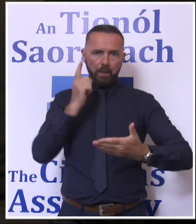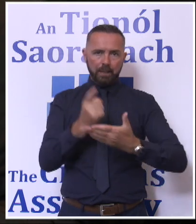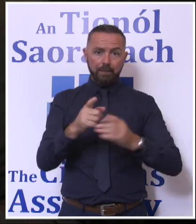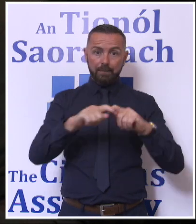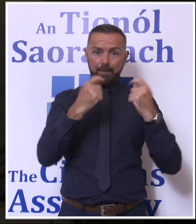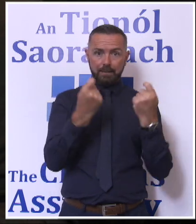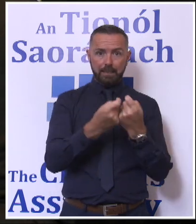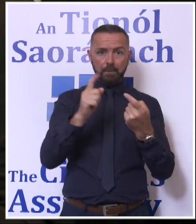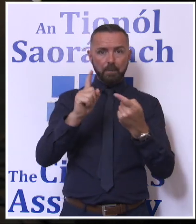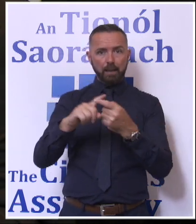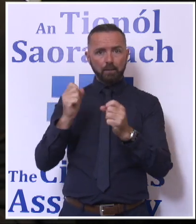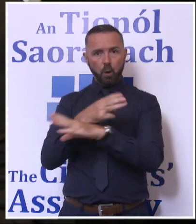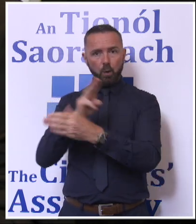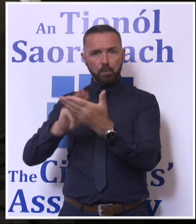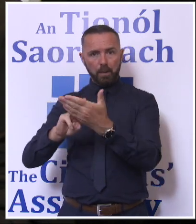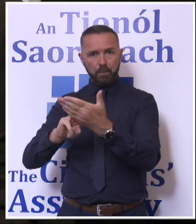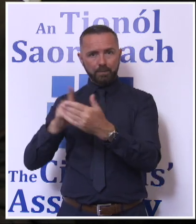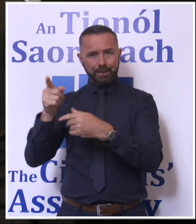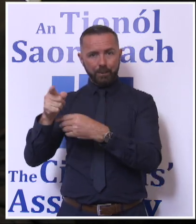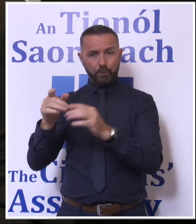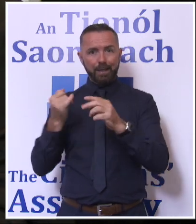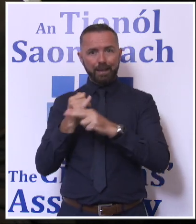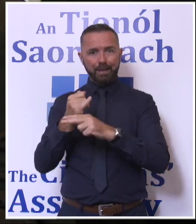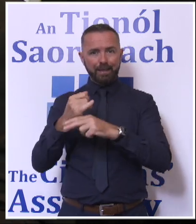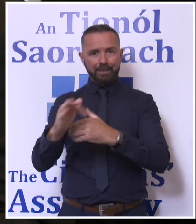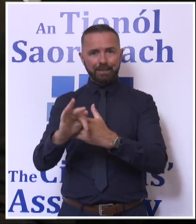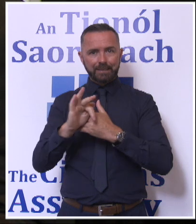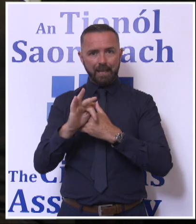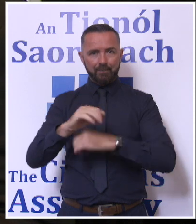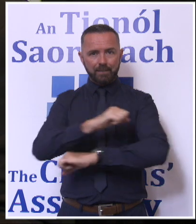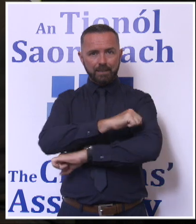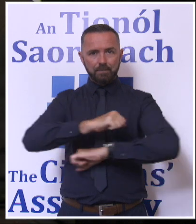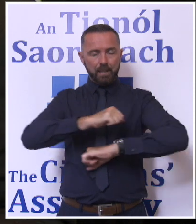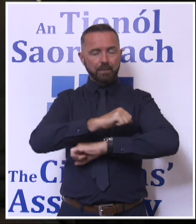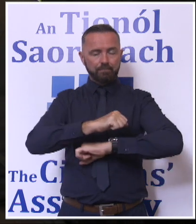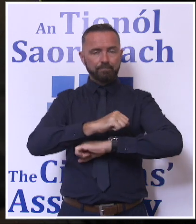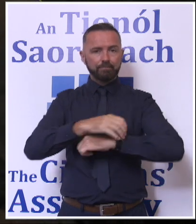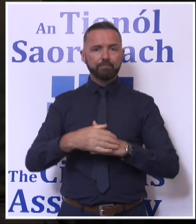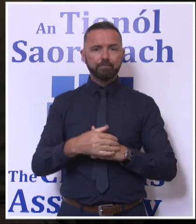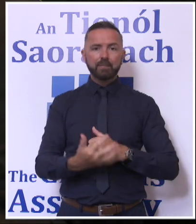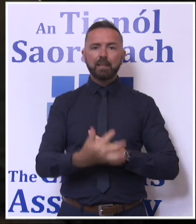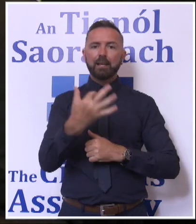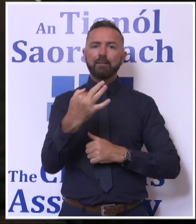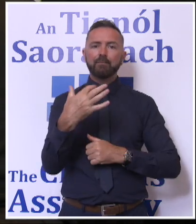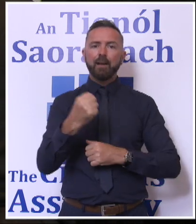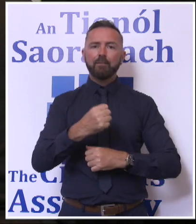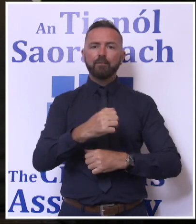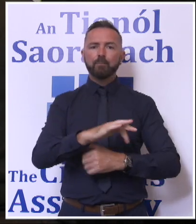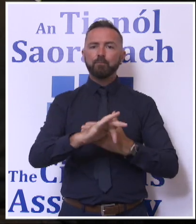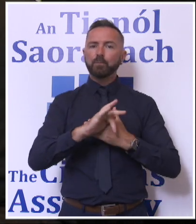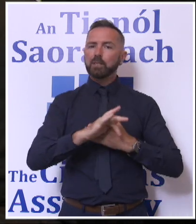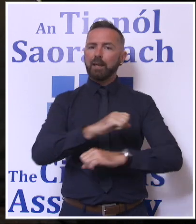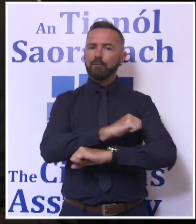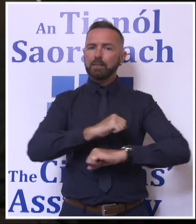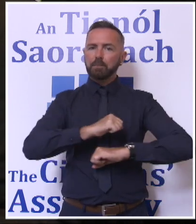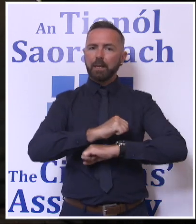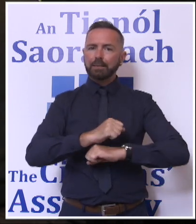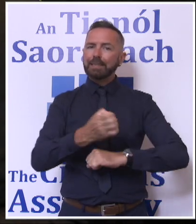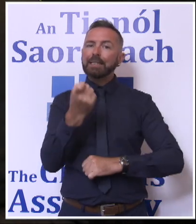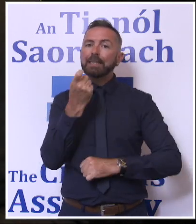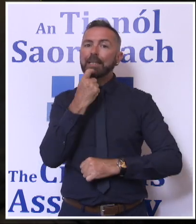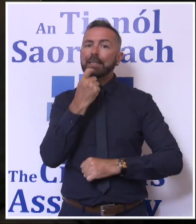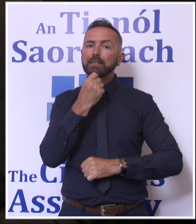public living in Dublin City and County, and 12 councillors selected from across the 4 local authorities to consider the